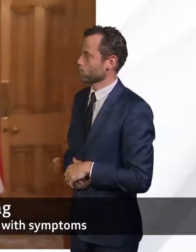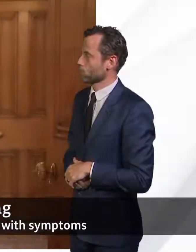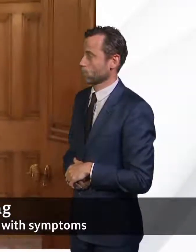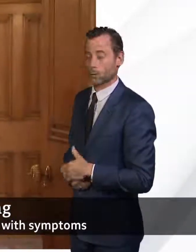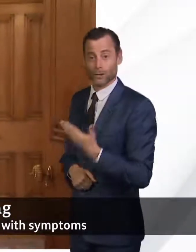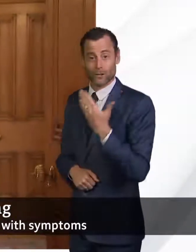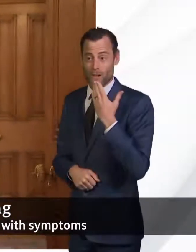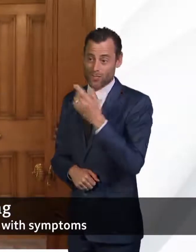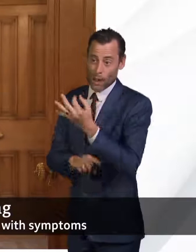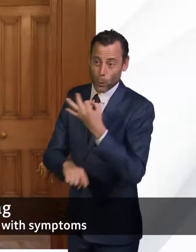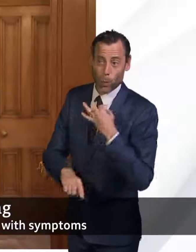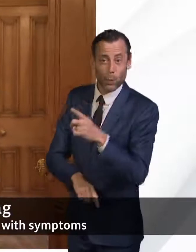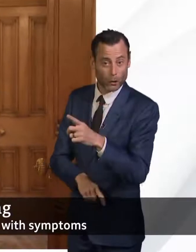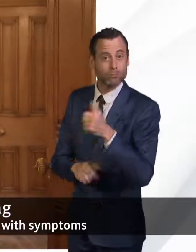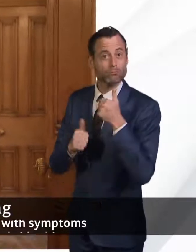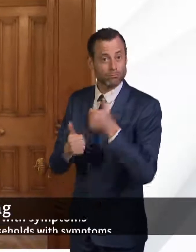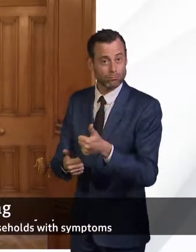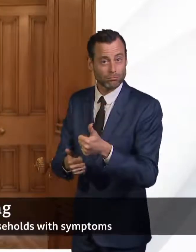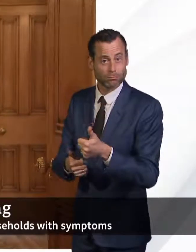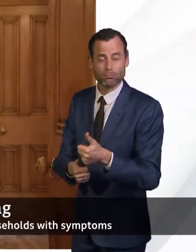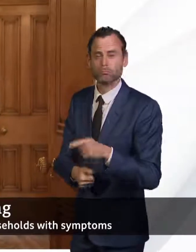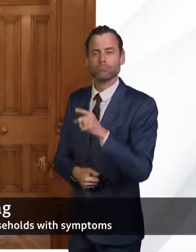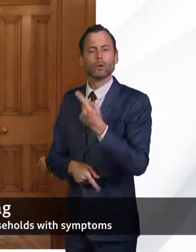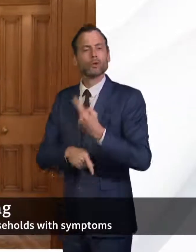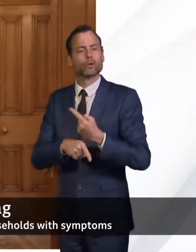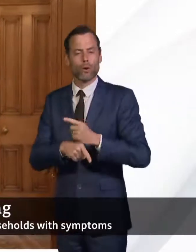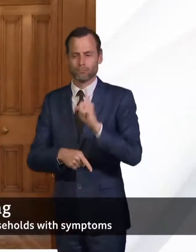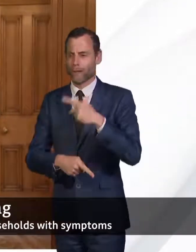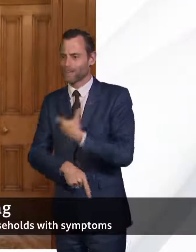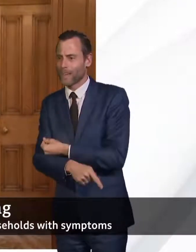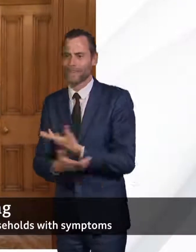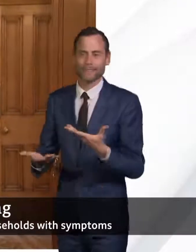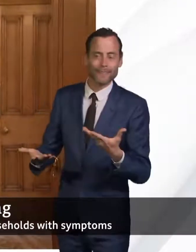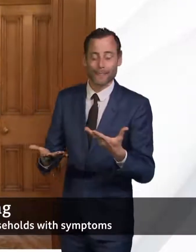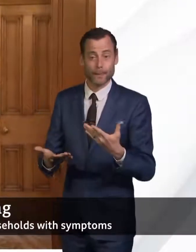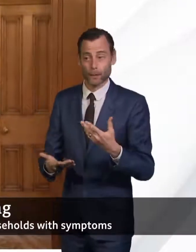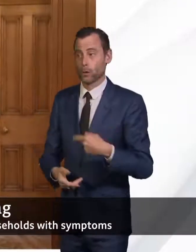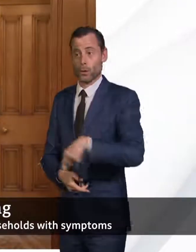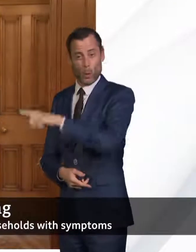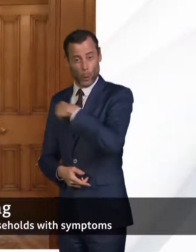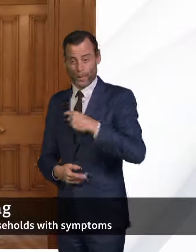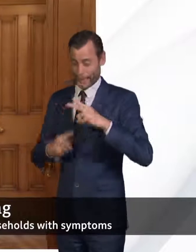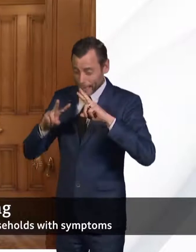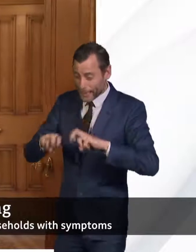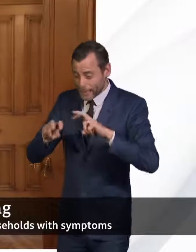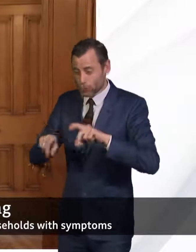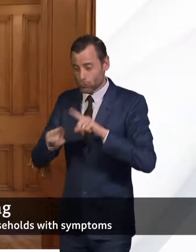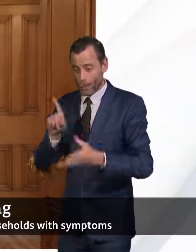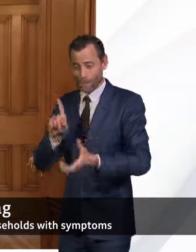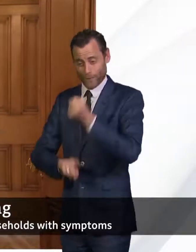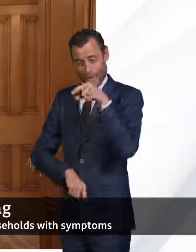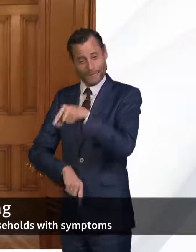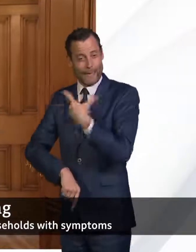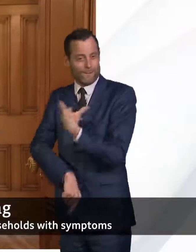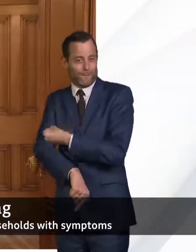your question. And of course, you mentioned a vaccine, and we're all working incredibly hard to try to get a vaccine as soon as possible. But again,